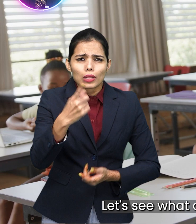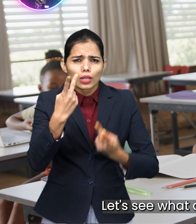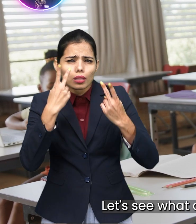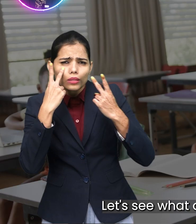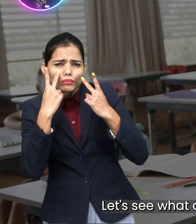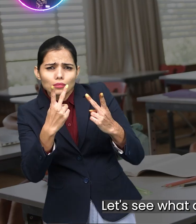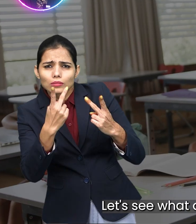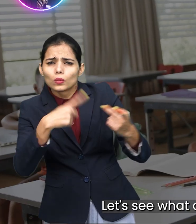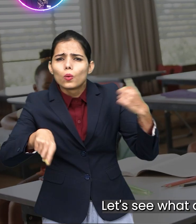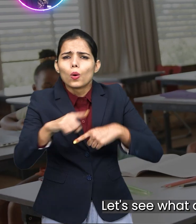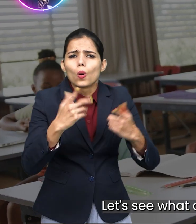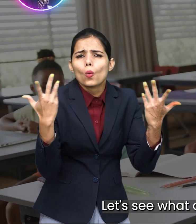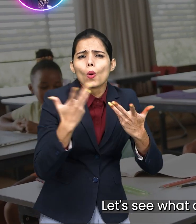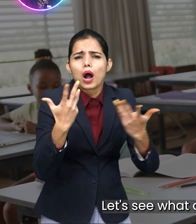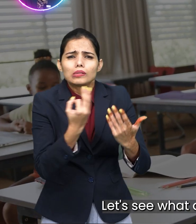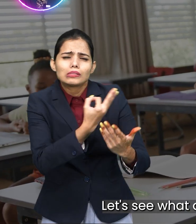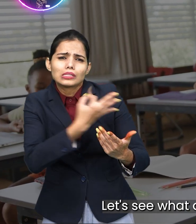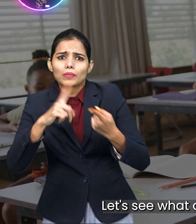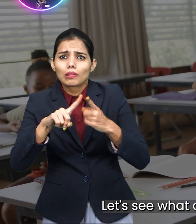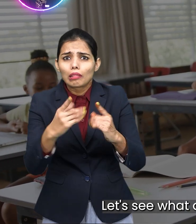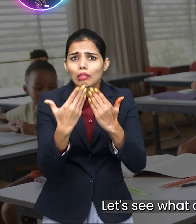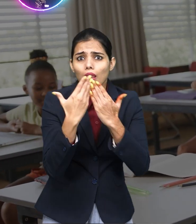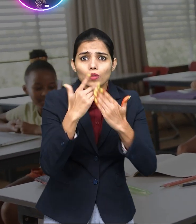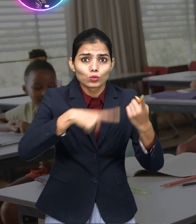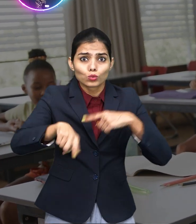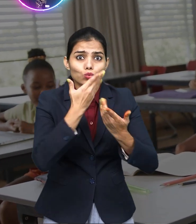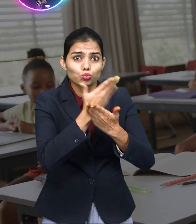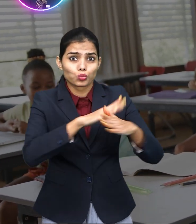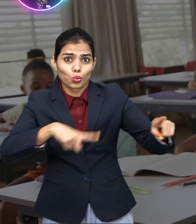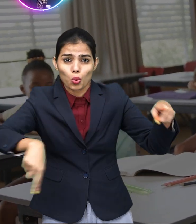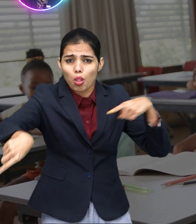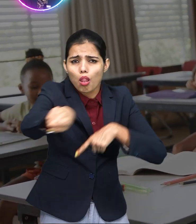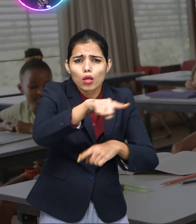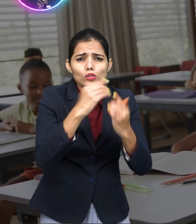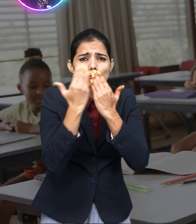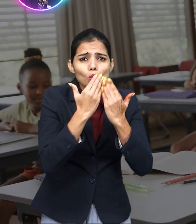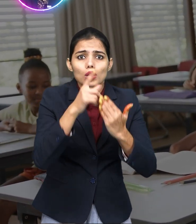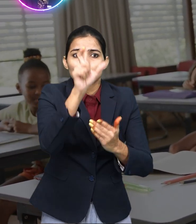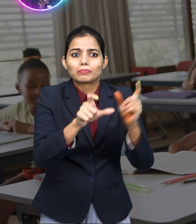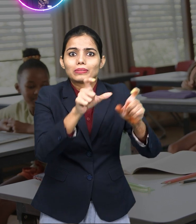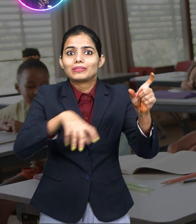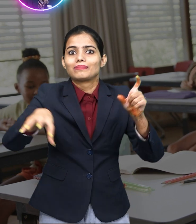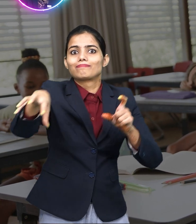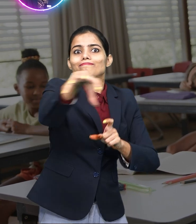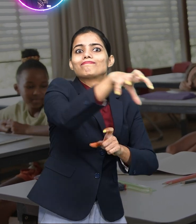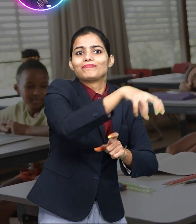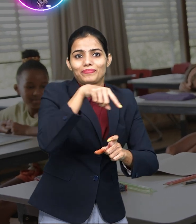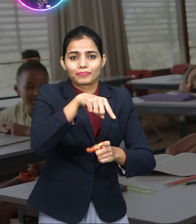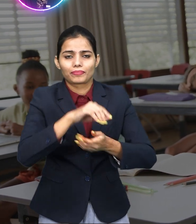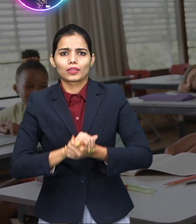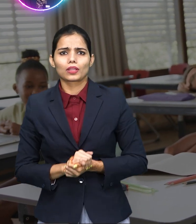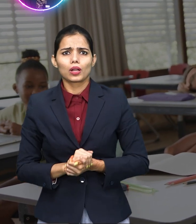Let's see what are the special education schools and institutions.